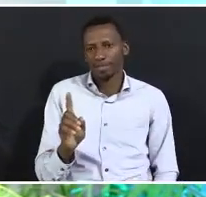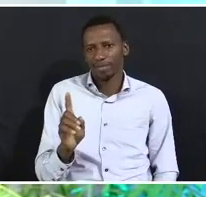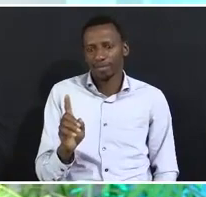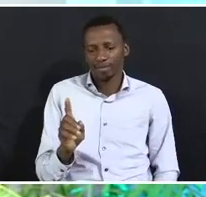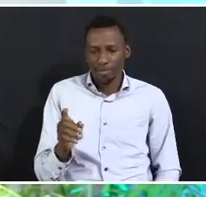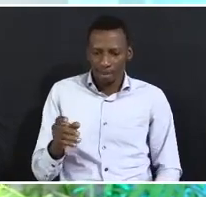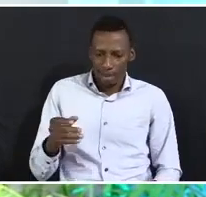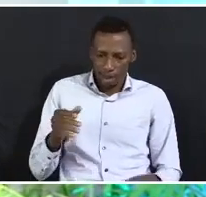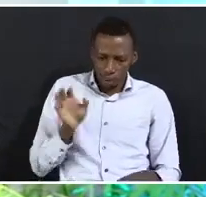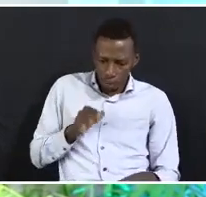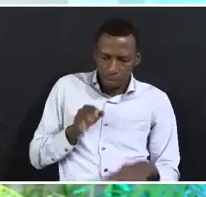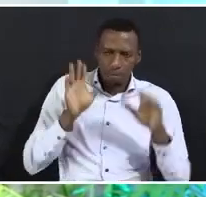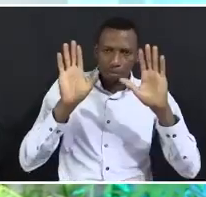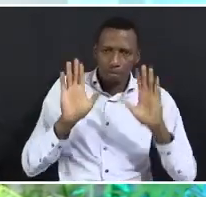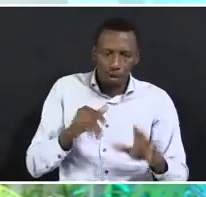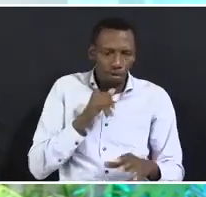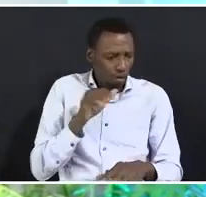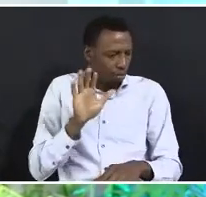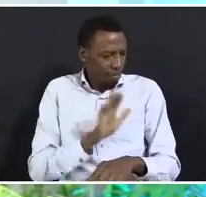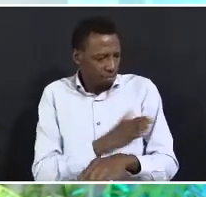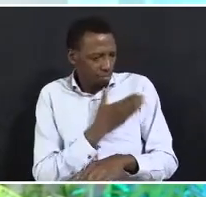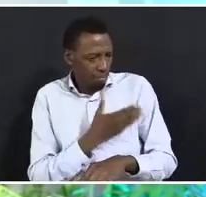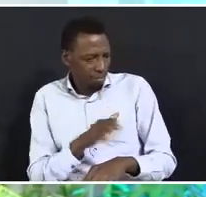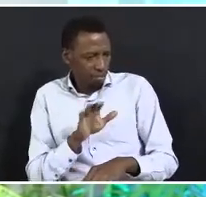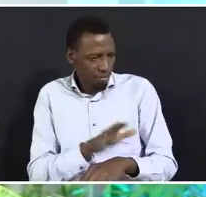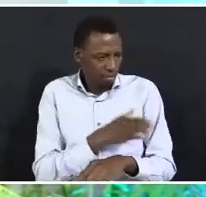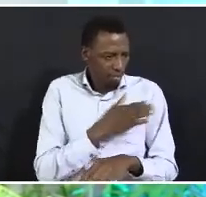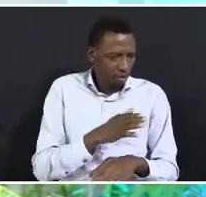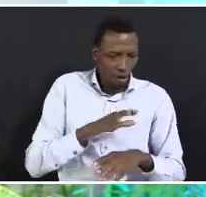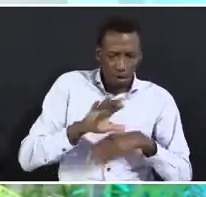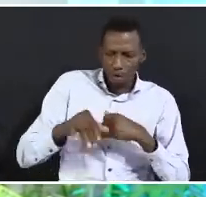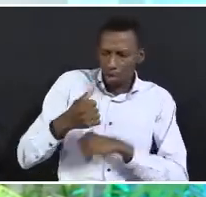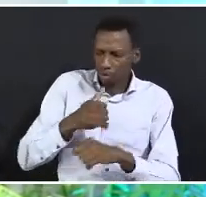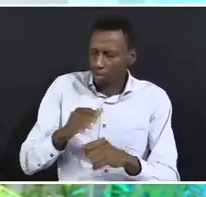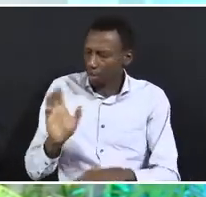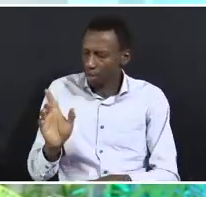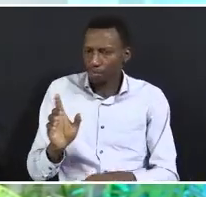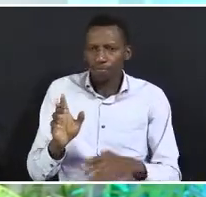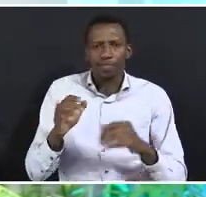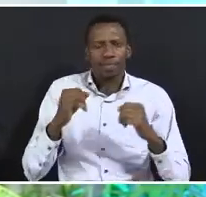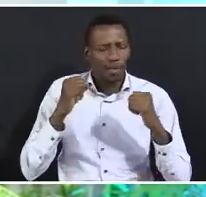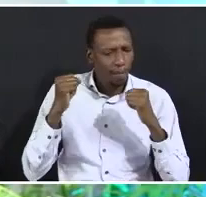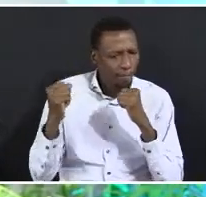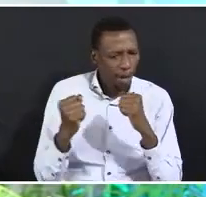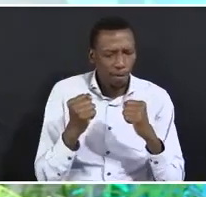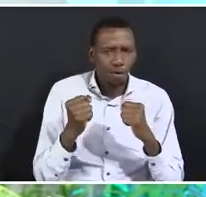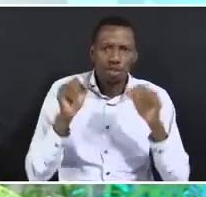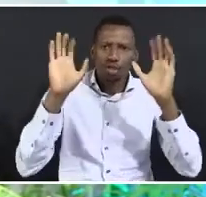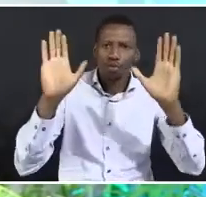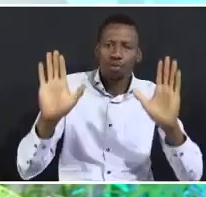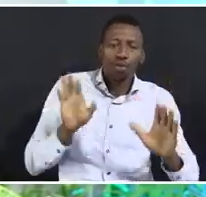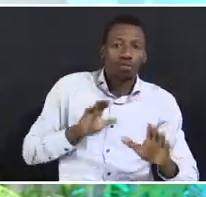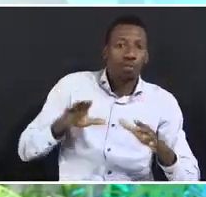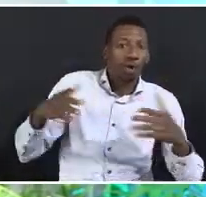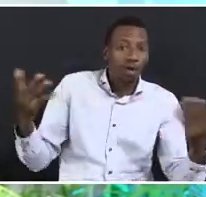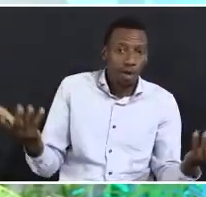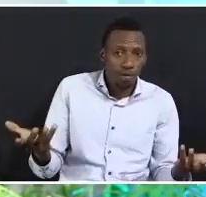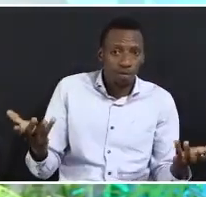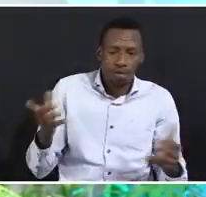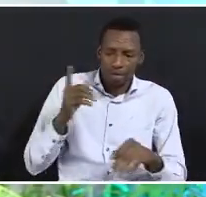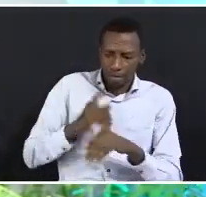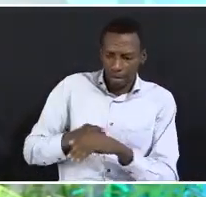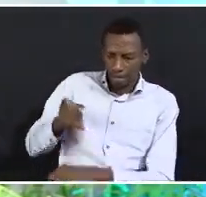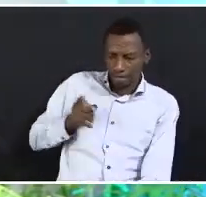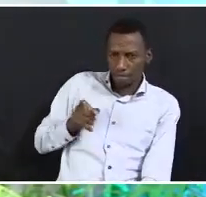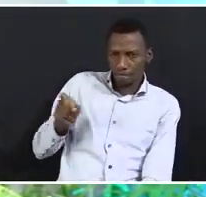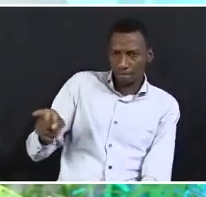in our singing or doing all sorts of things. The woman, the power of a woman is in a woman knowing